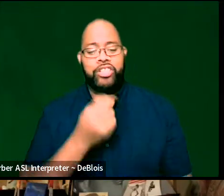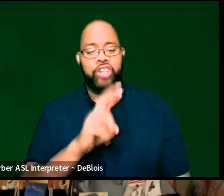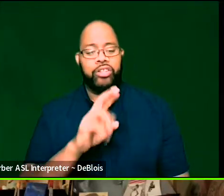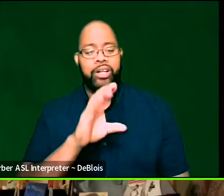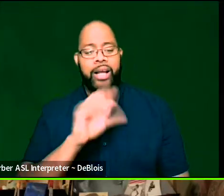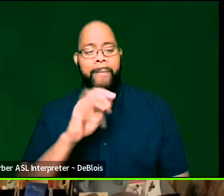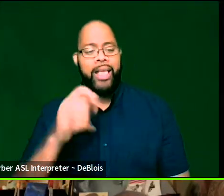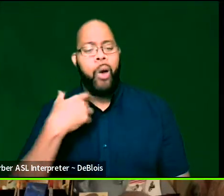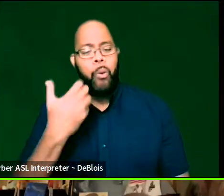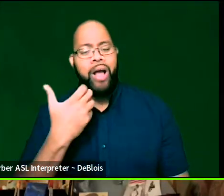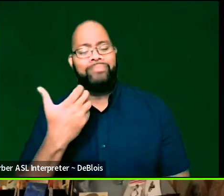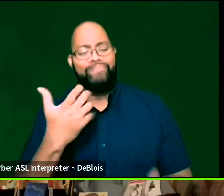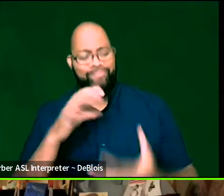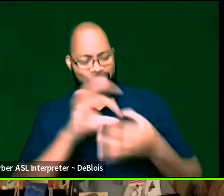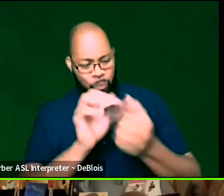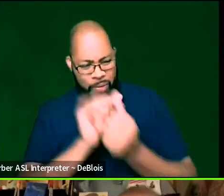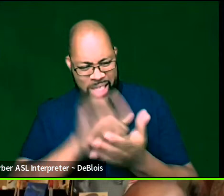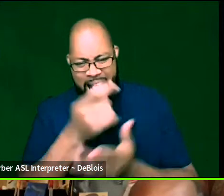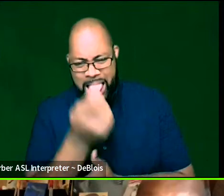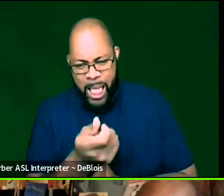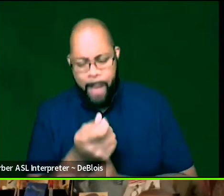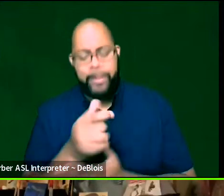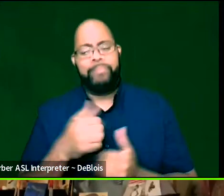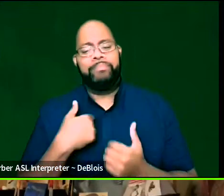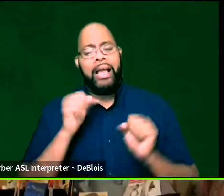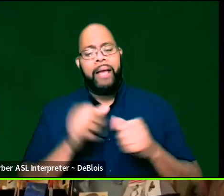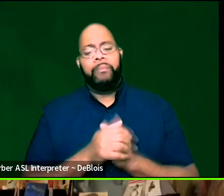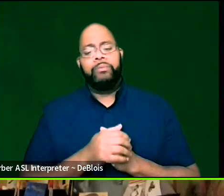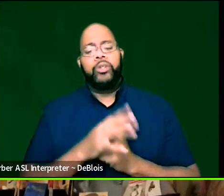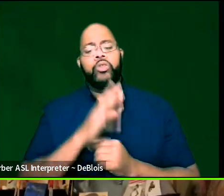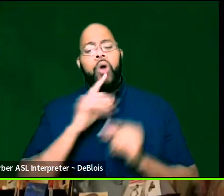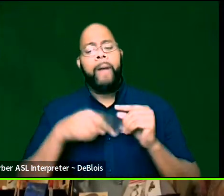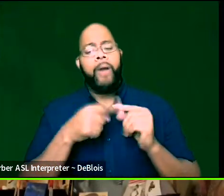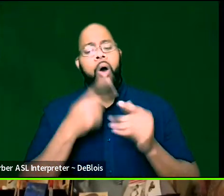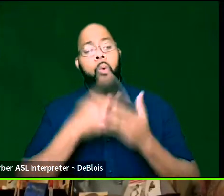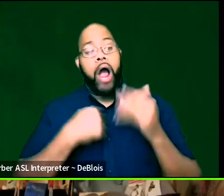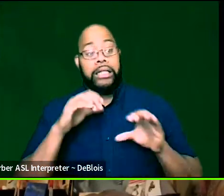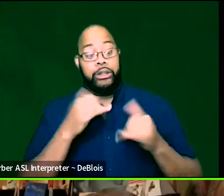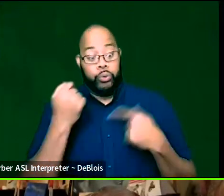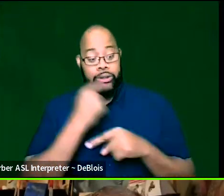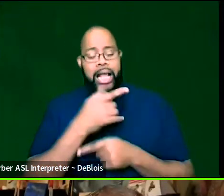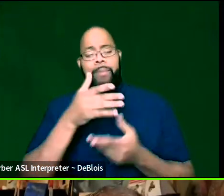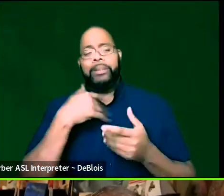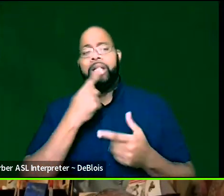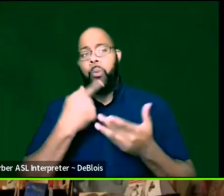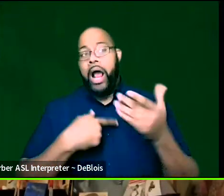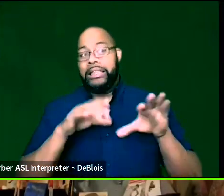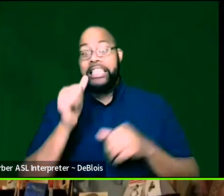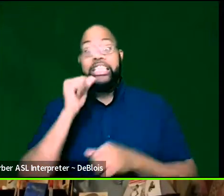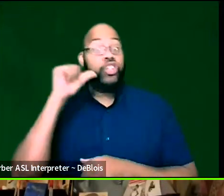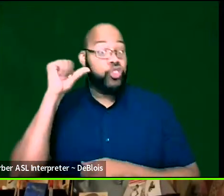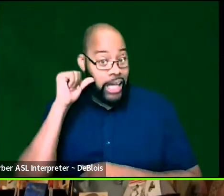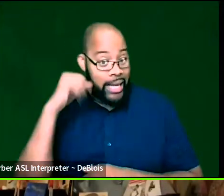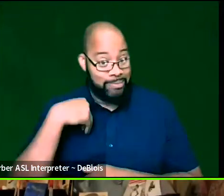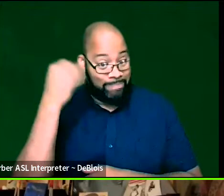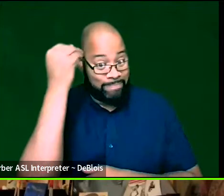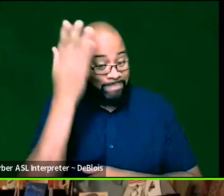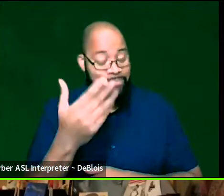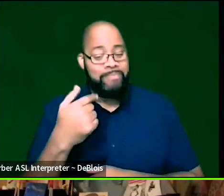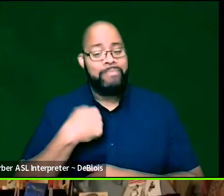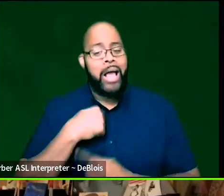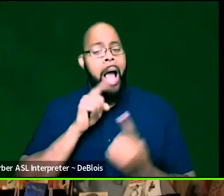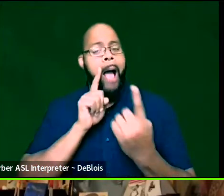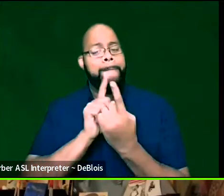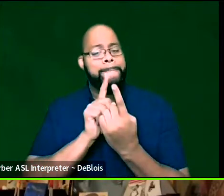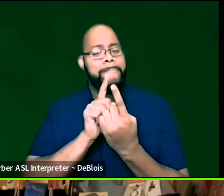like to tag team on that a little bit. Again, I talked about what I did today. Let me tell you what I did yesterday. I met a